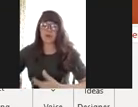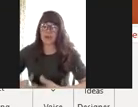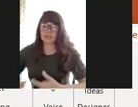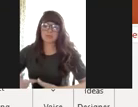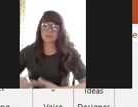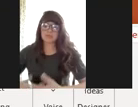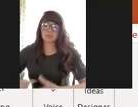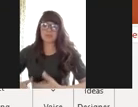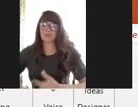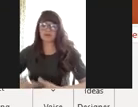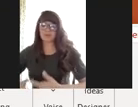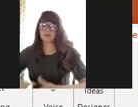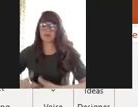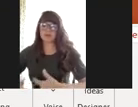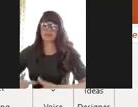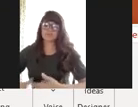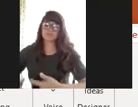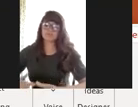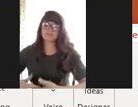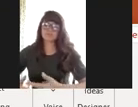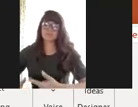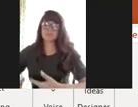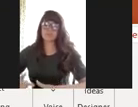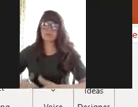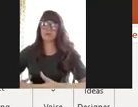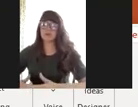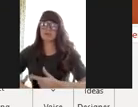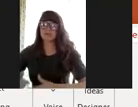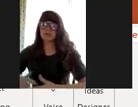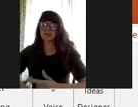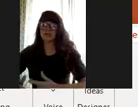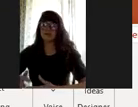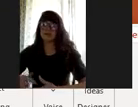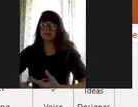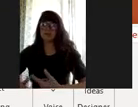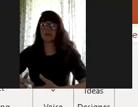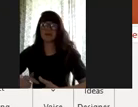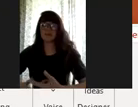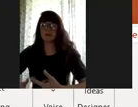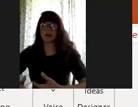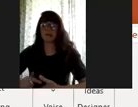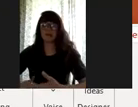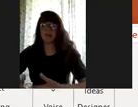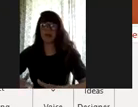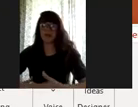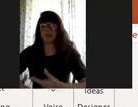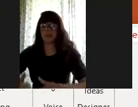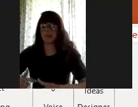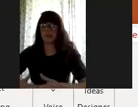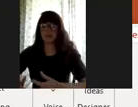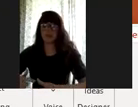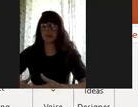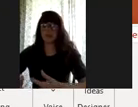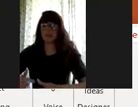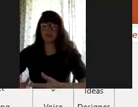Knowing that tribulation brings about perseverance. Perseverance is something that you do. I would put that into experience